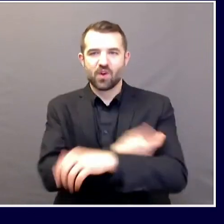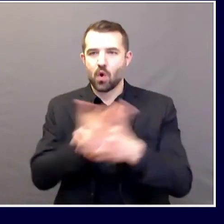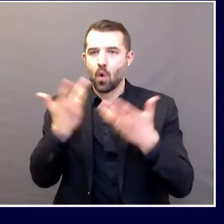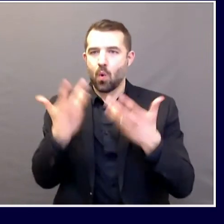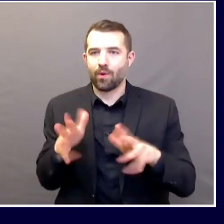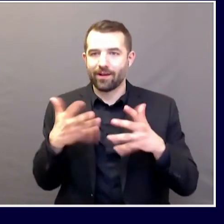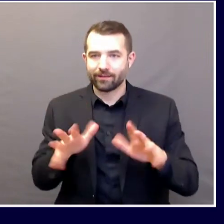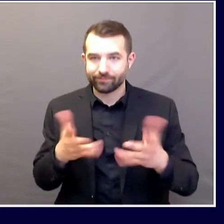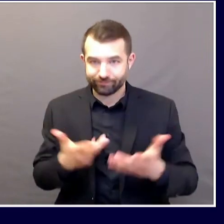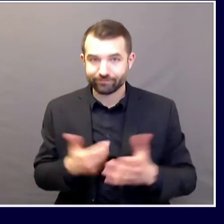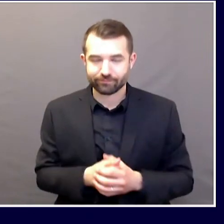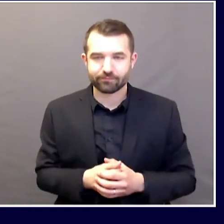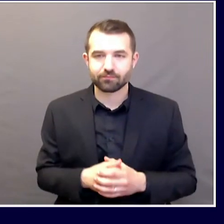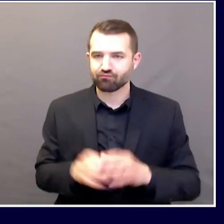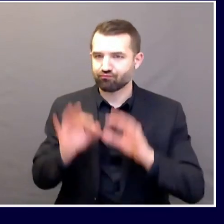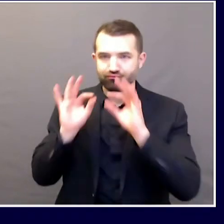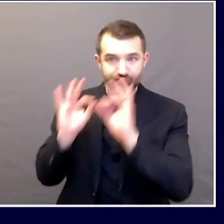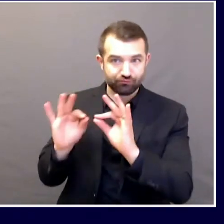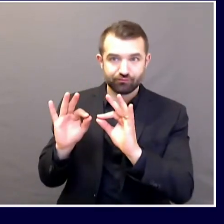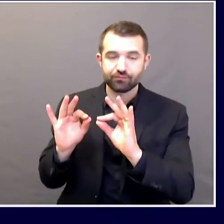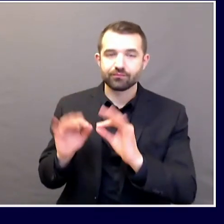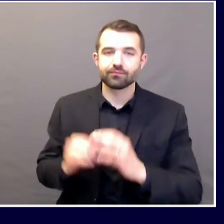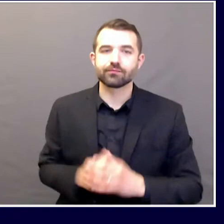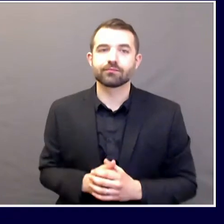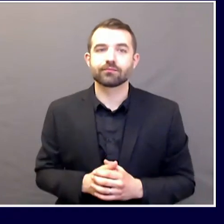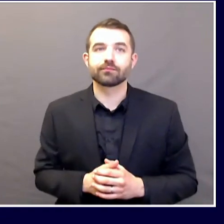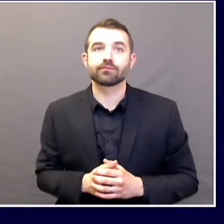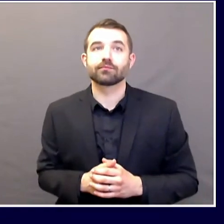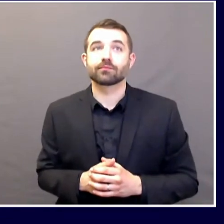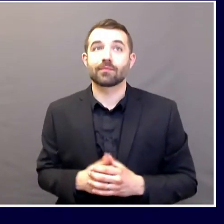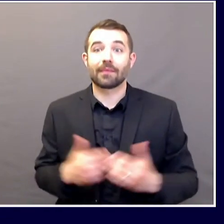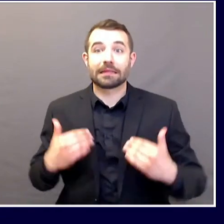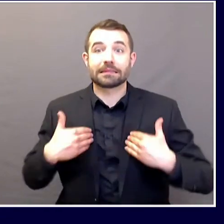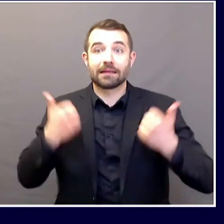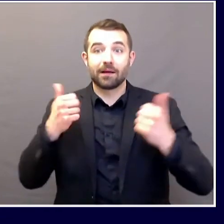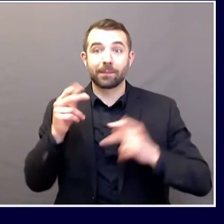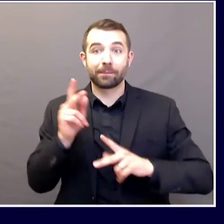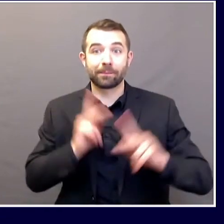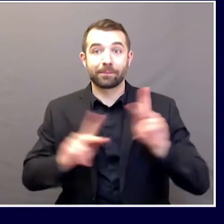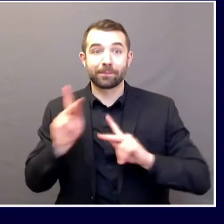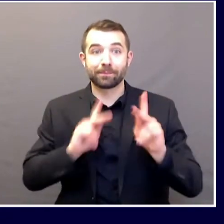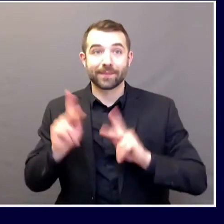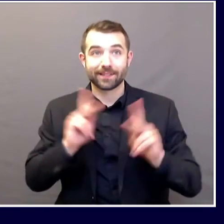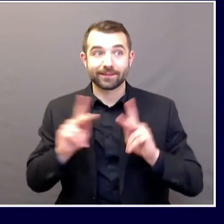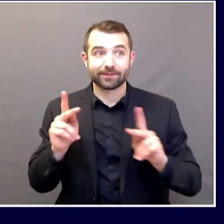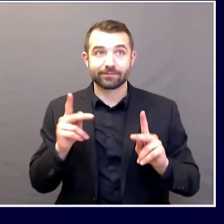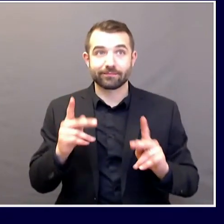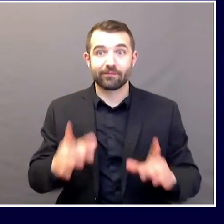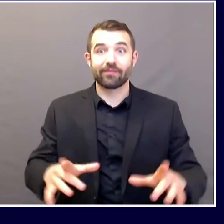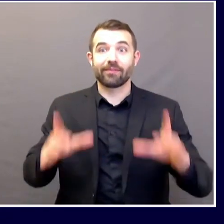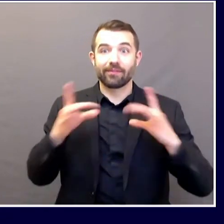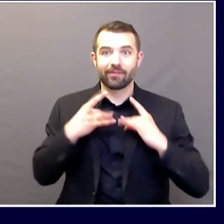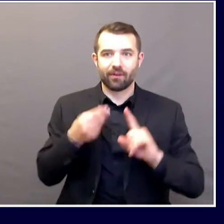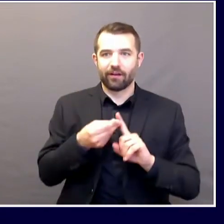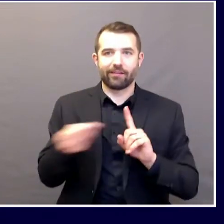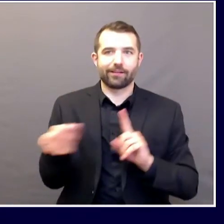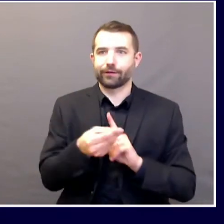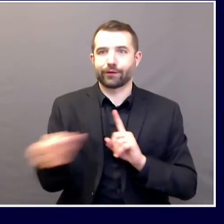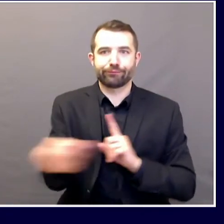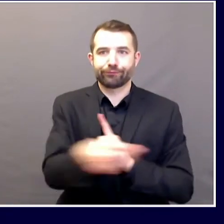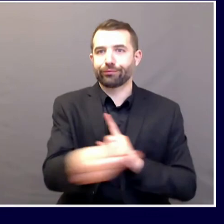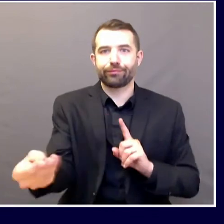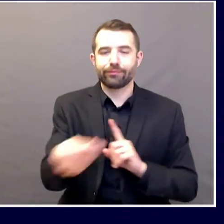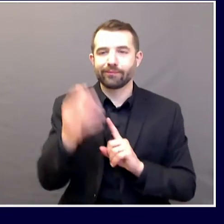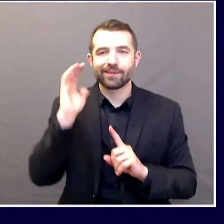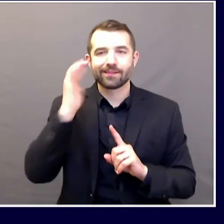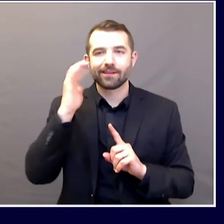the baseline transmission that was happening amongst younger Mainers. But because we look at these things on a percentage basis,